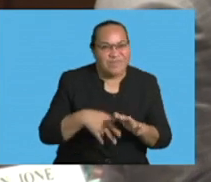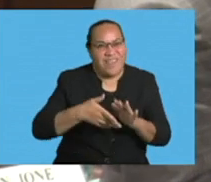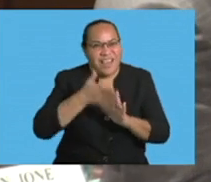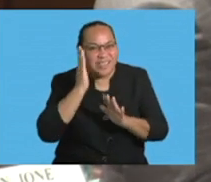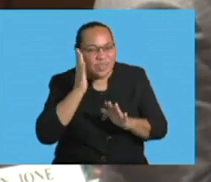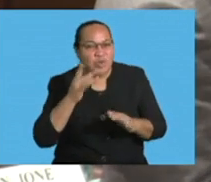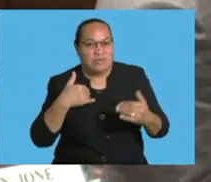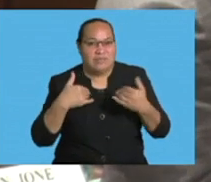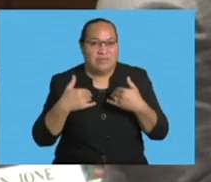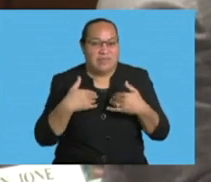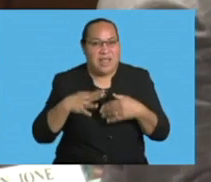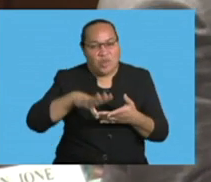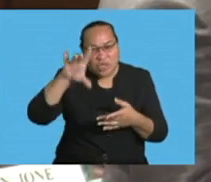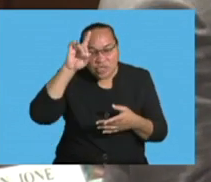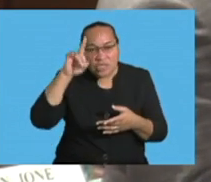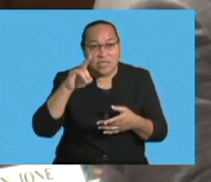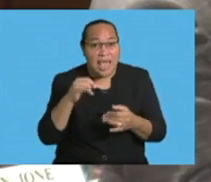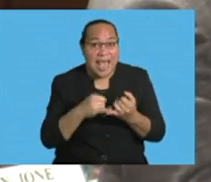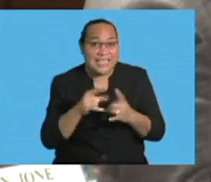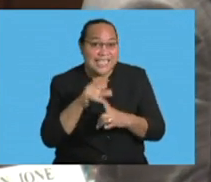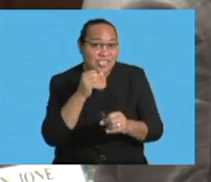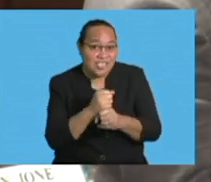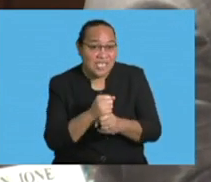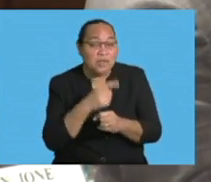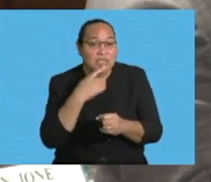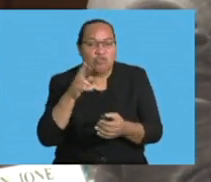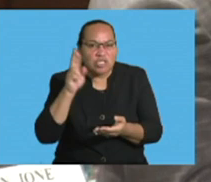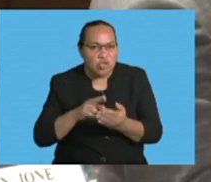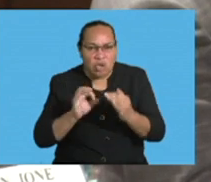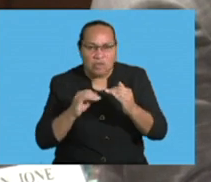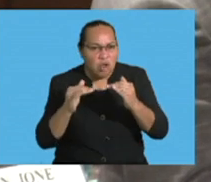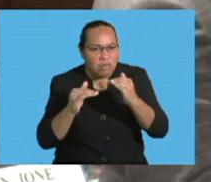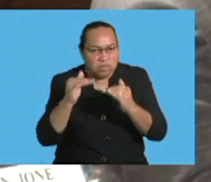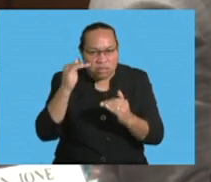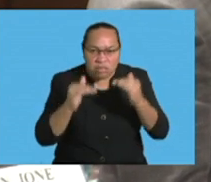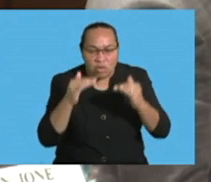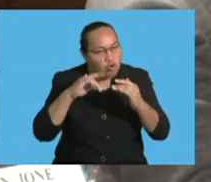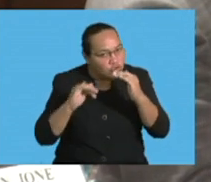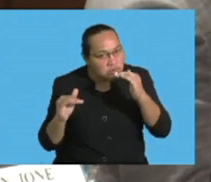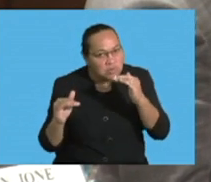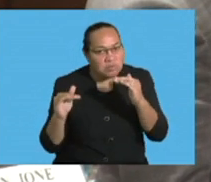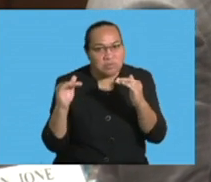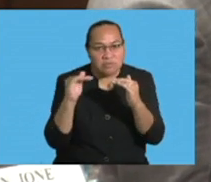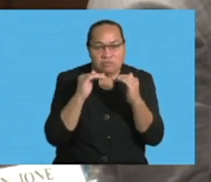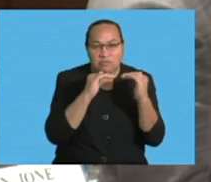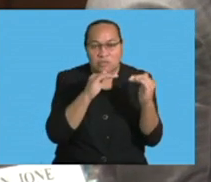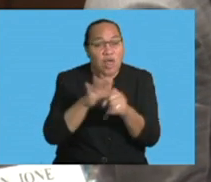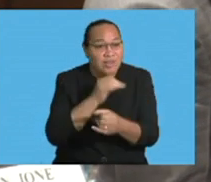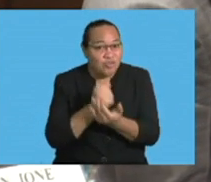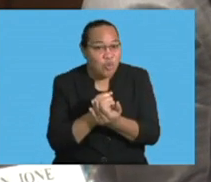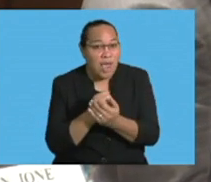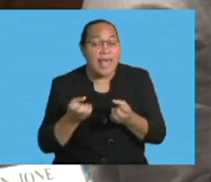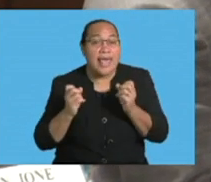SDG 10, Mr. Speaker, says reduce inequalities. Ensure global target, ensure equal opportunity and